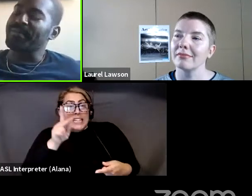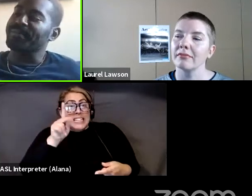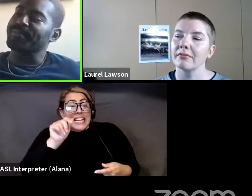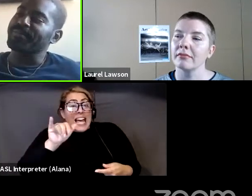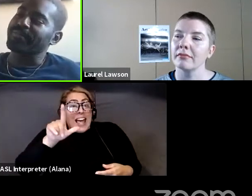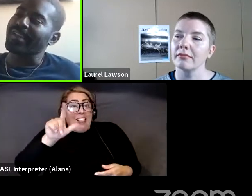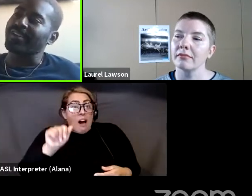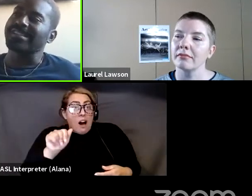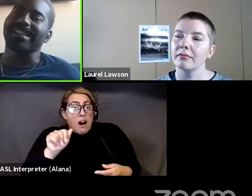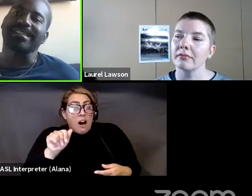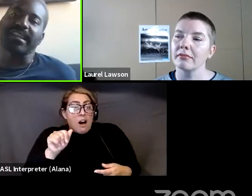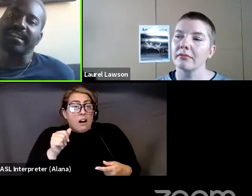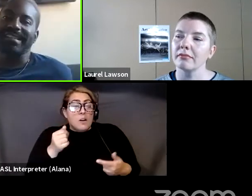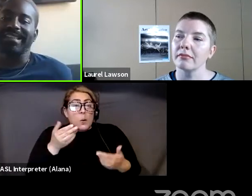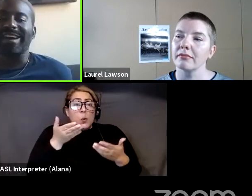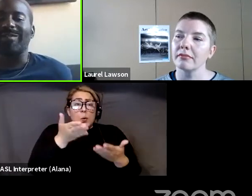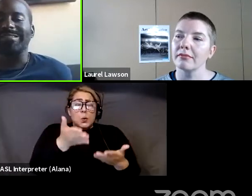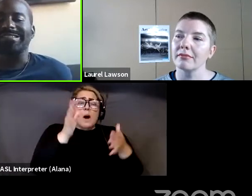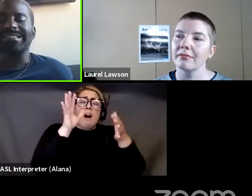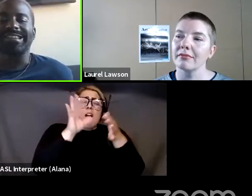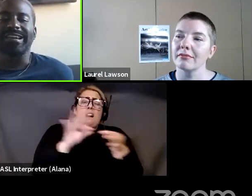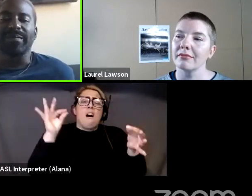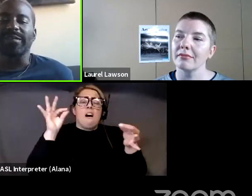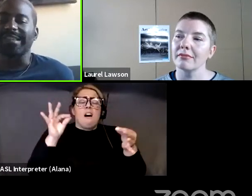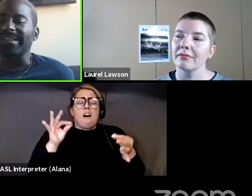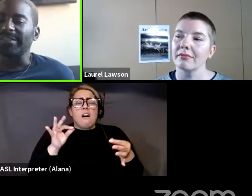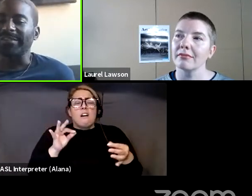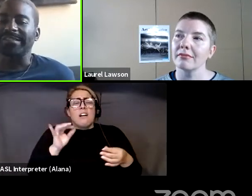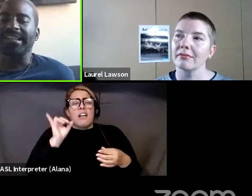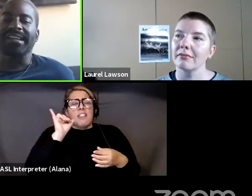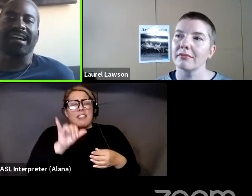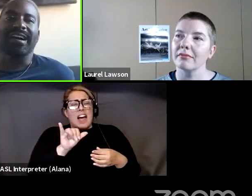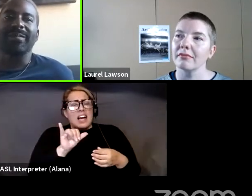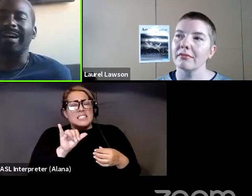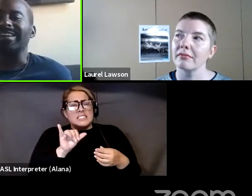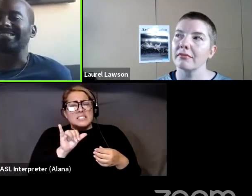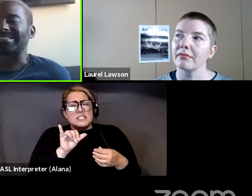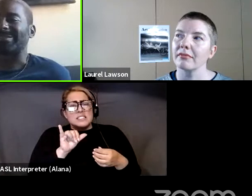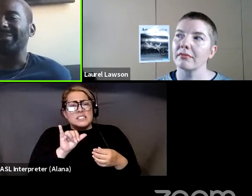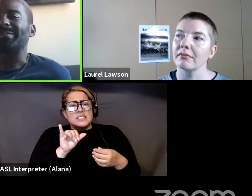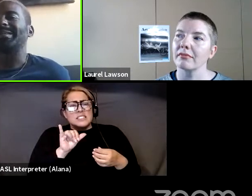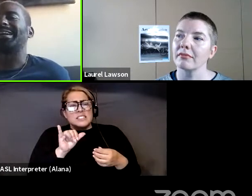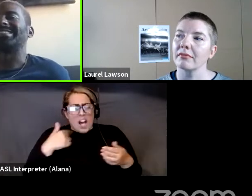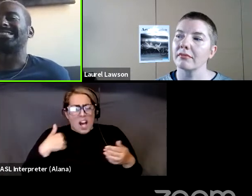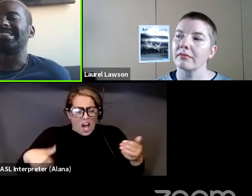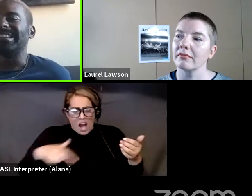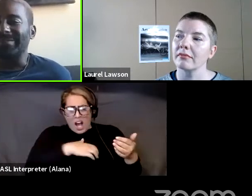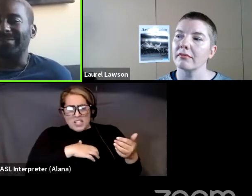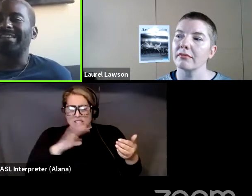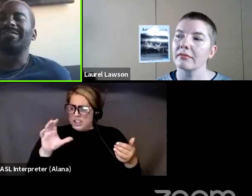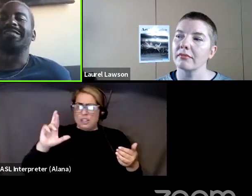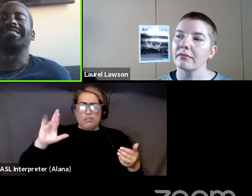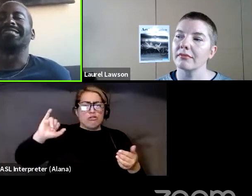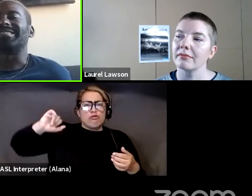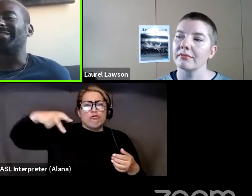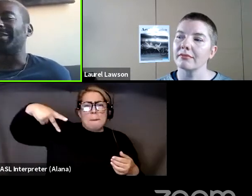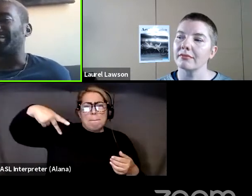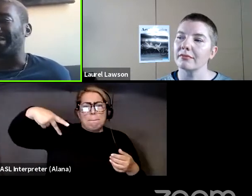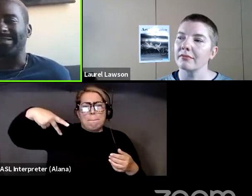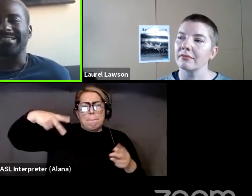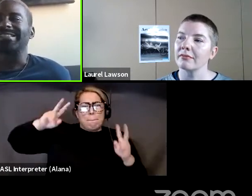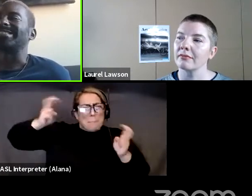you articulated that was particularly us, Crip, and maybe